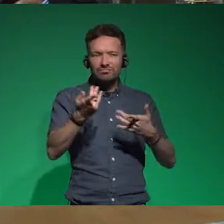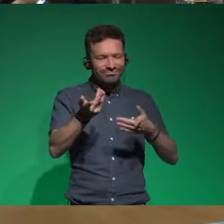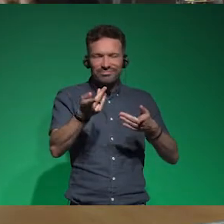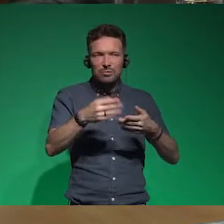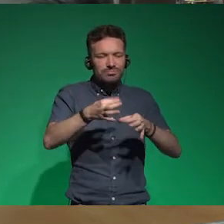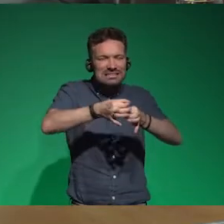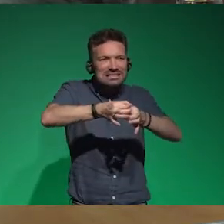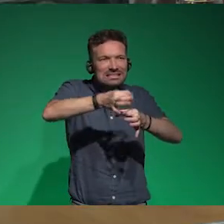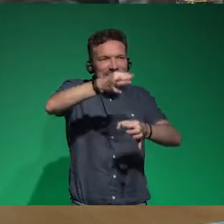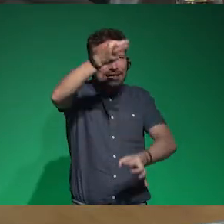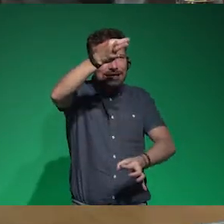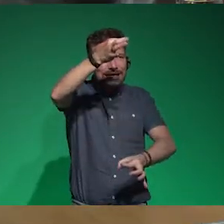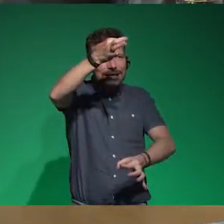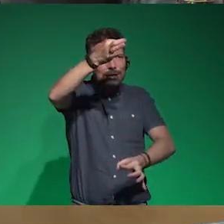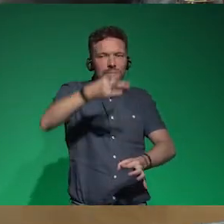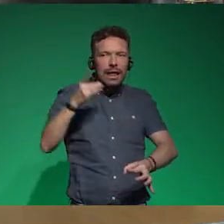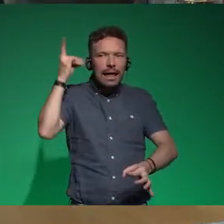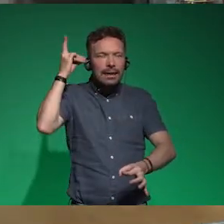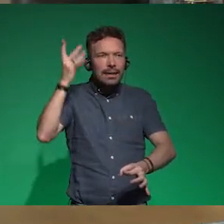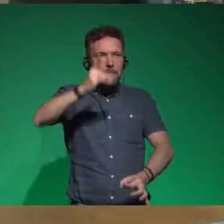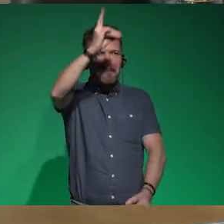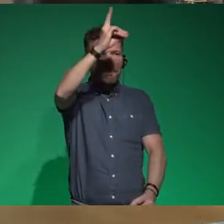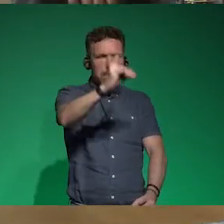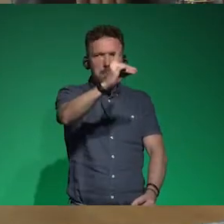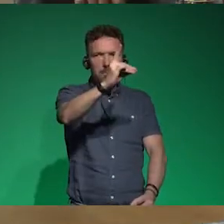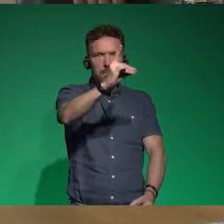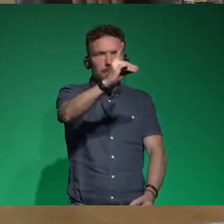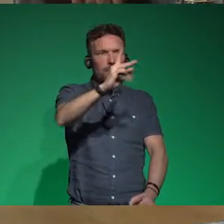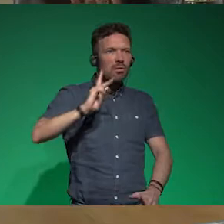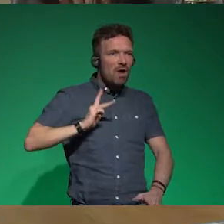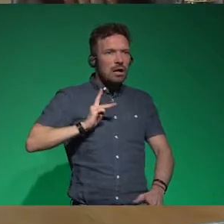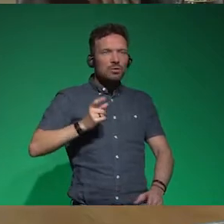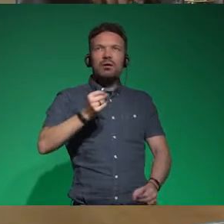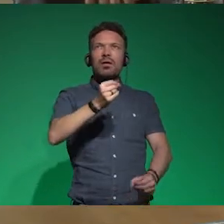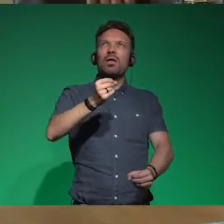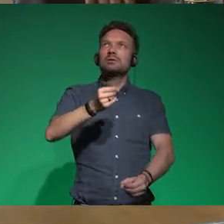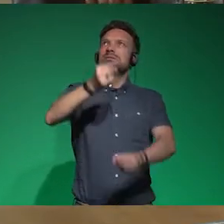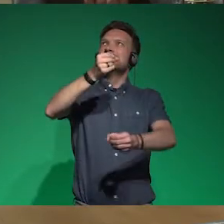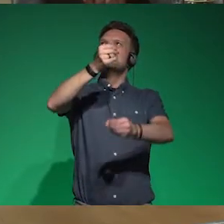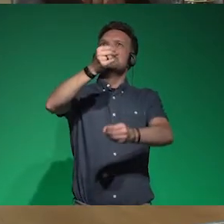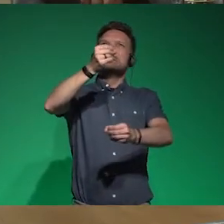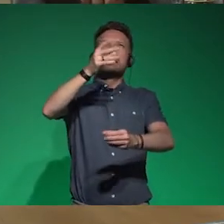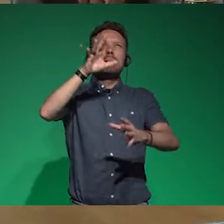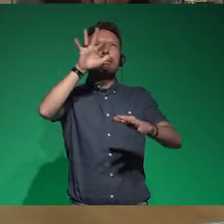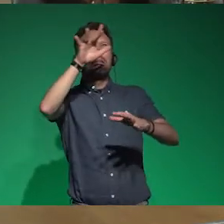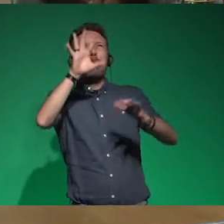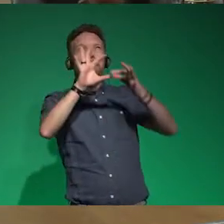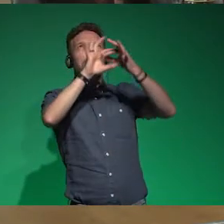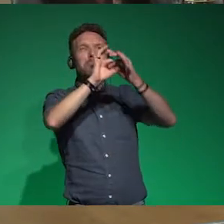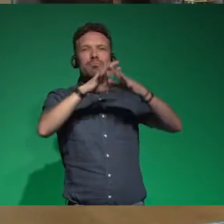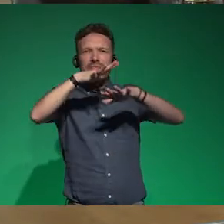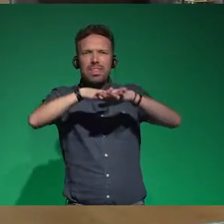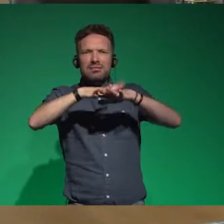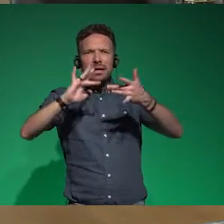like 1 hour. I mean, it's like it's quite so challenge. Remote. Yeah. Yeah, challenge. So an adventure. Yeah, but man bisa buat